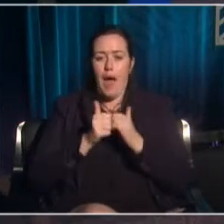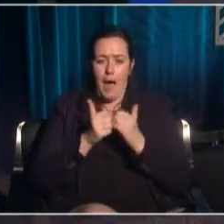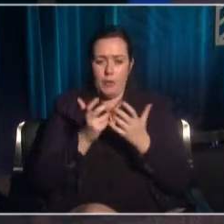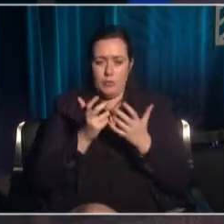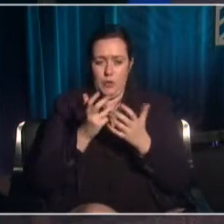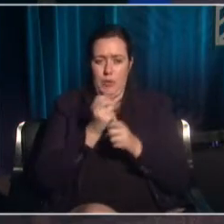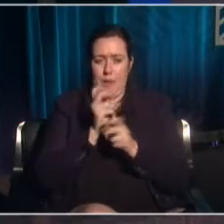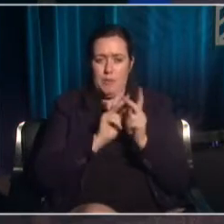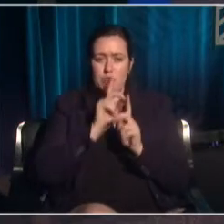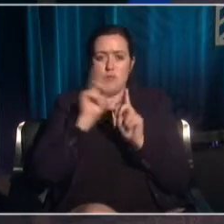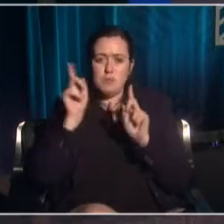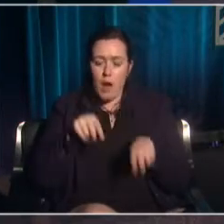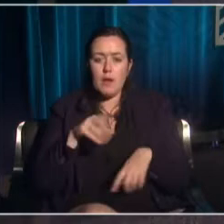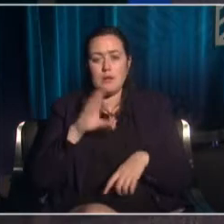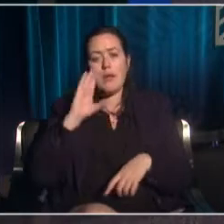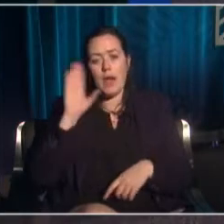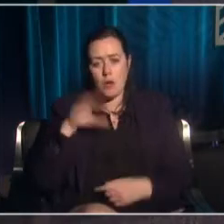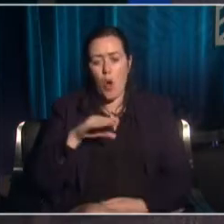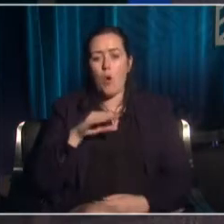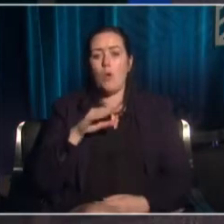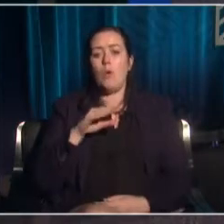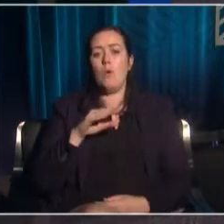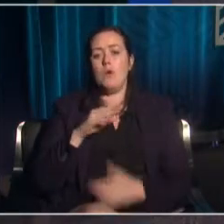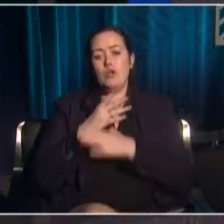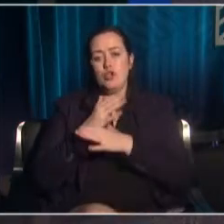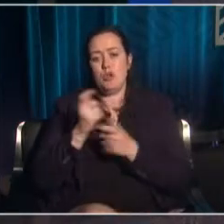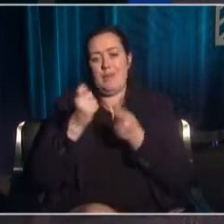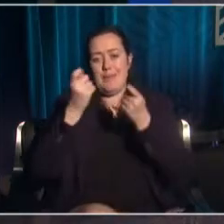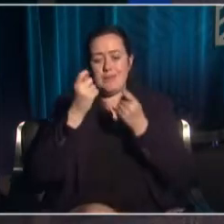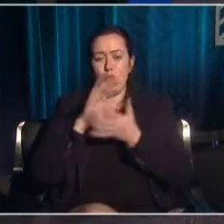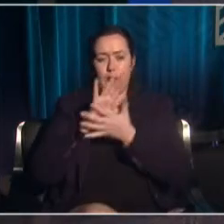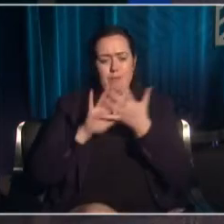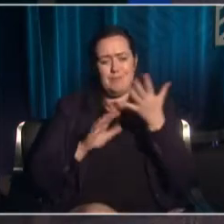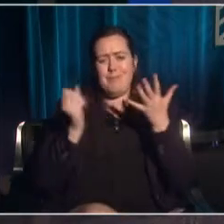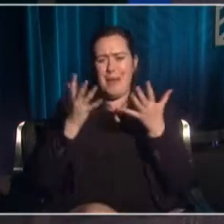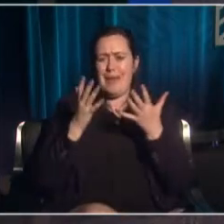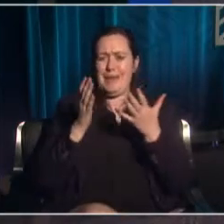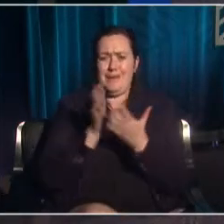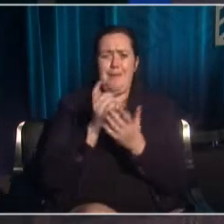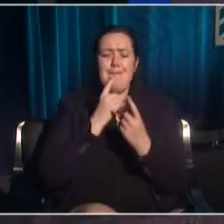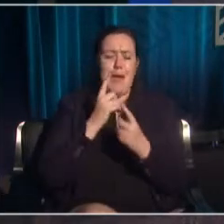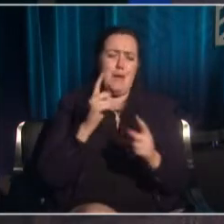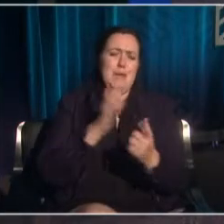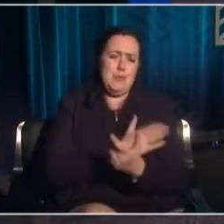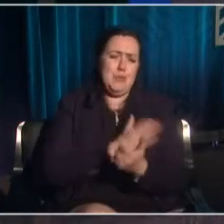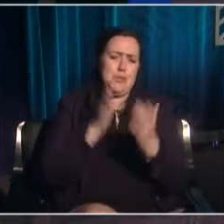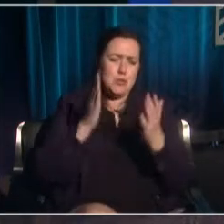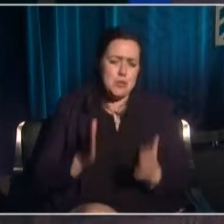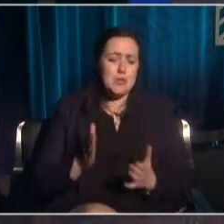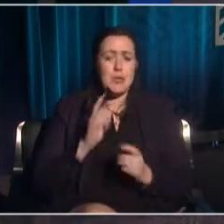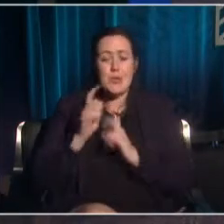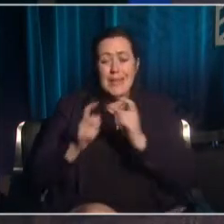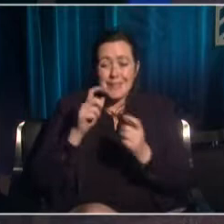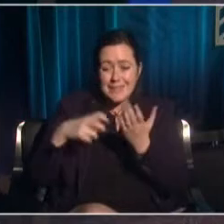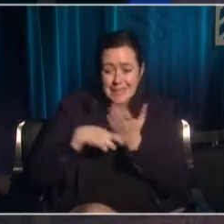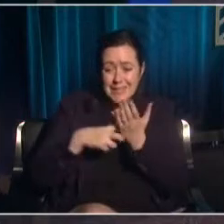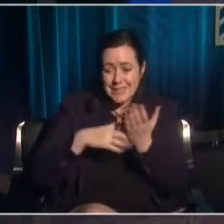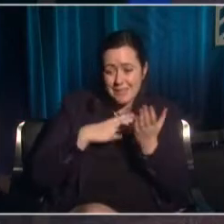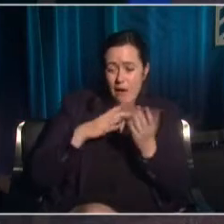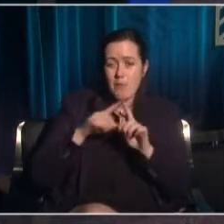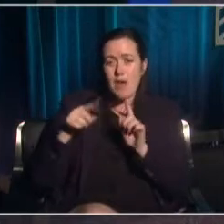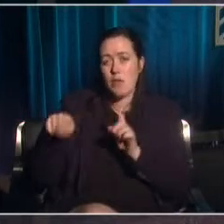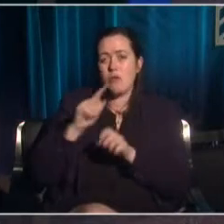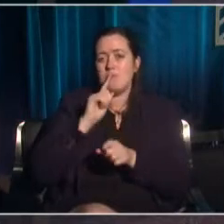has Coldplay and Chainsmokers and Ellie Goulding, and you get people to come to you give them free tickets, but they have to commit to taking